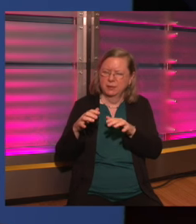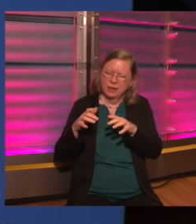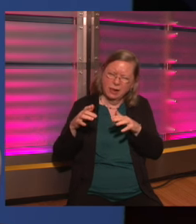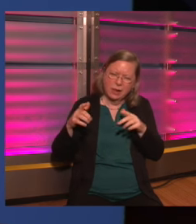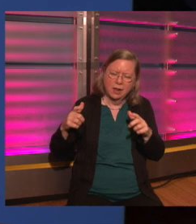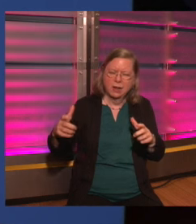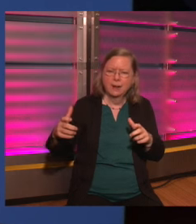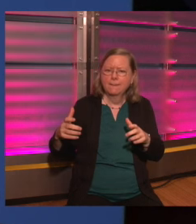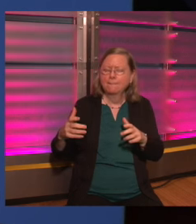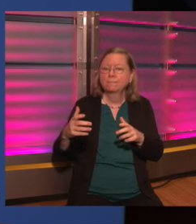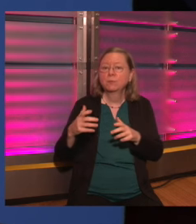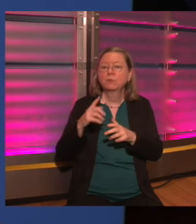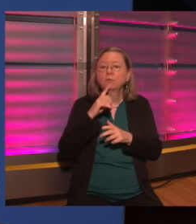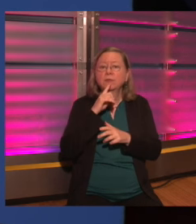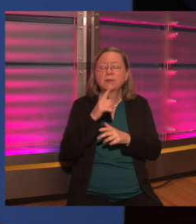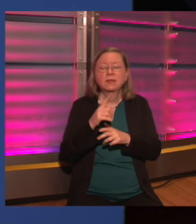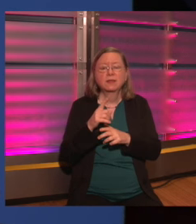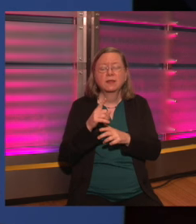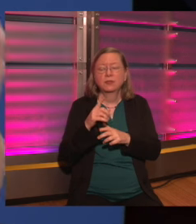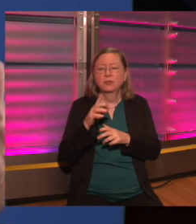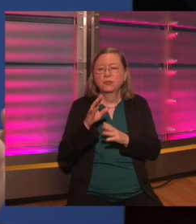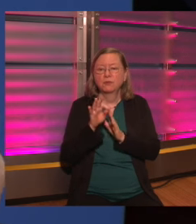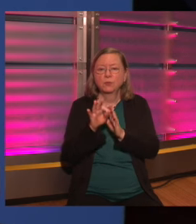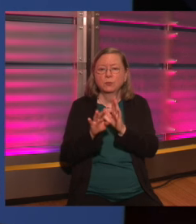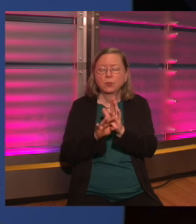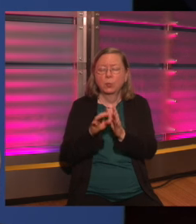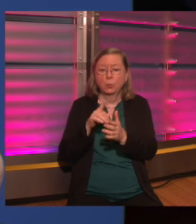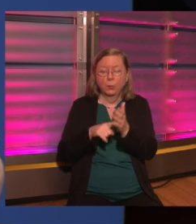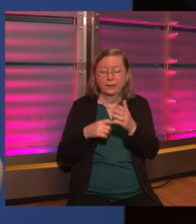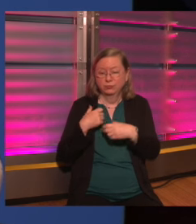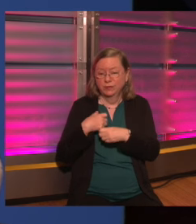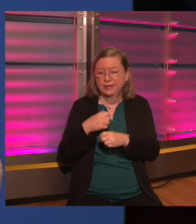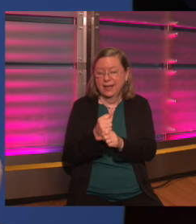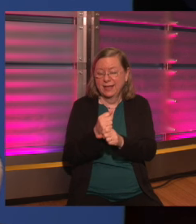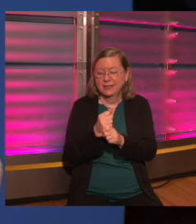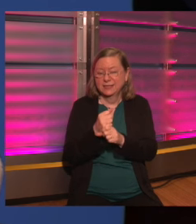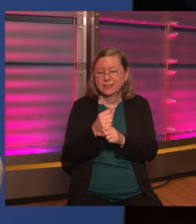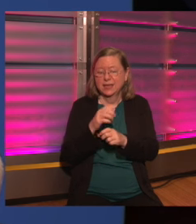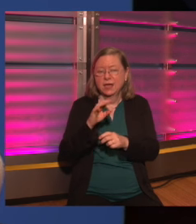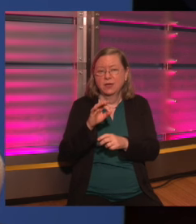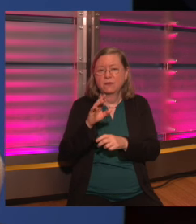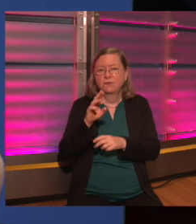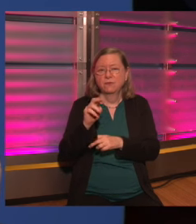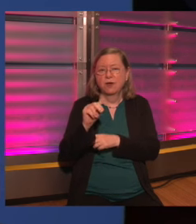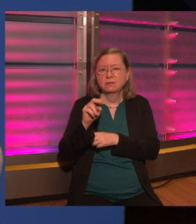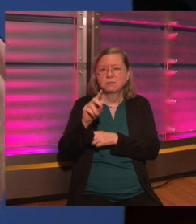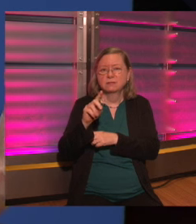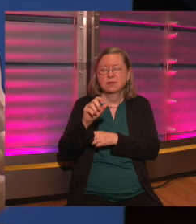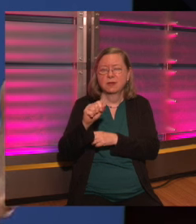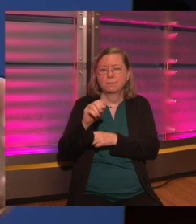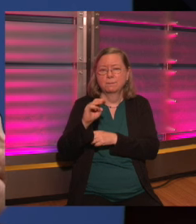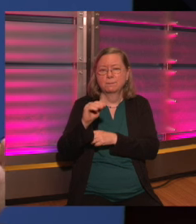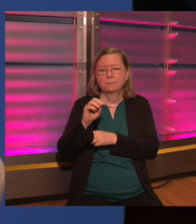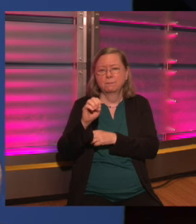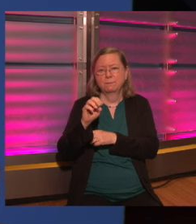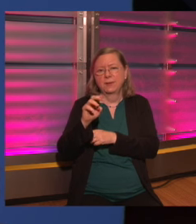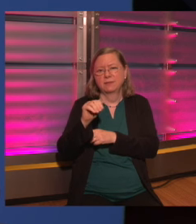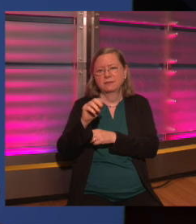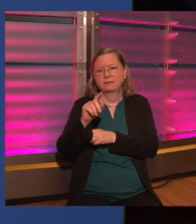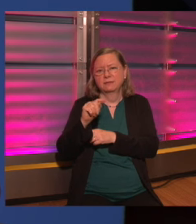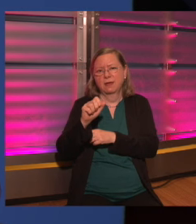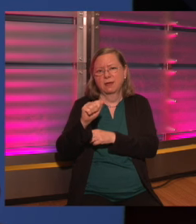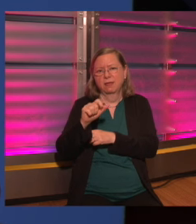the formula for what creates fundamentalism, what creates these types of attacks, it's not about religion, it's